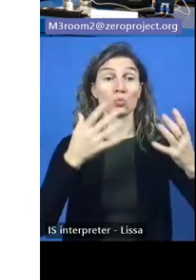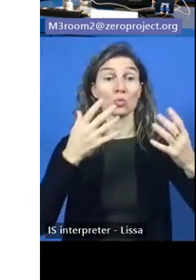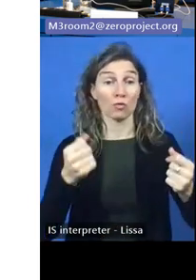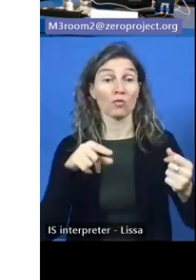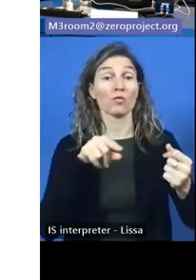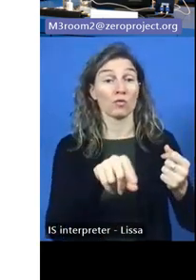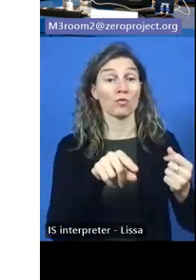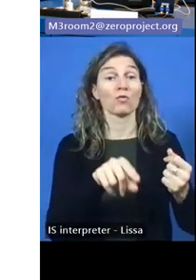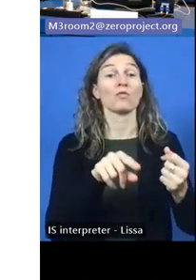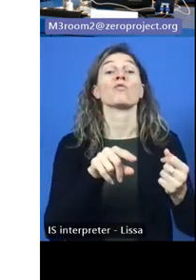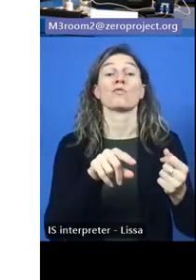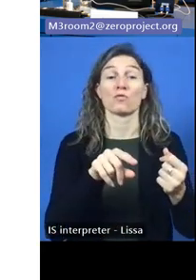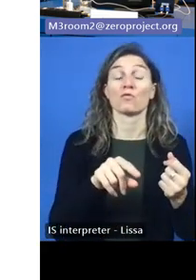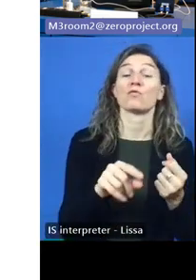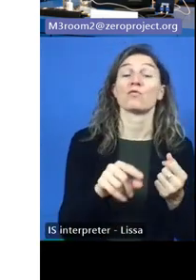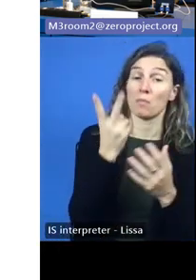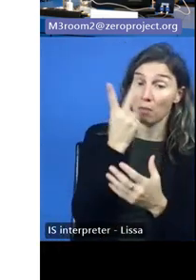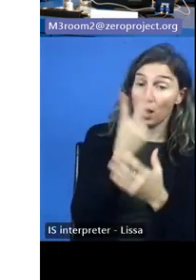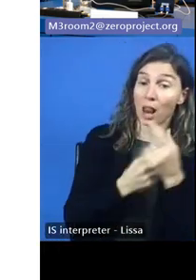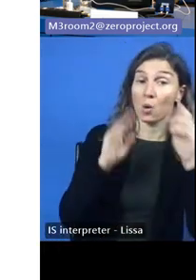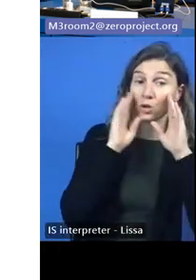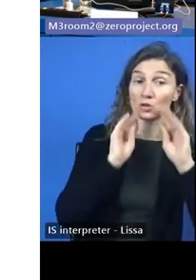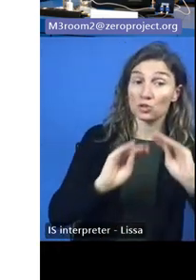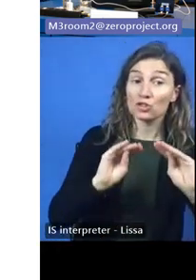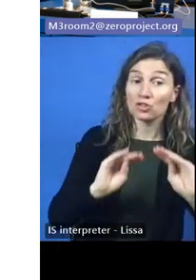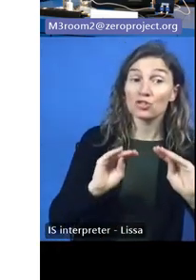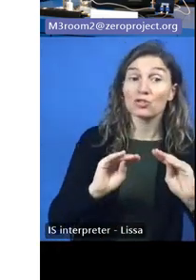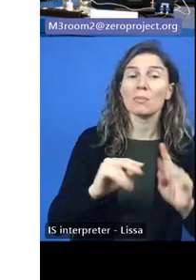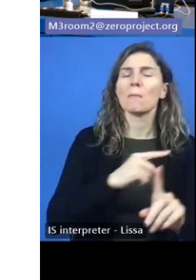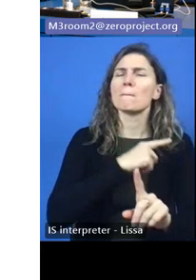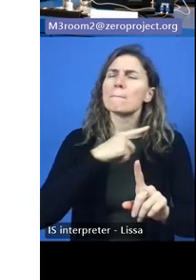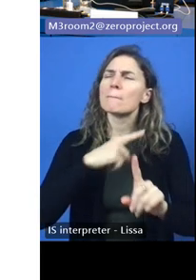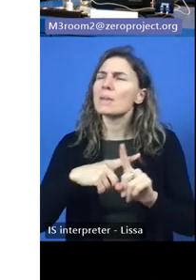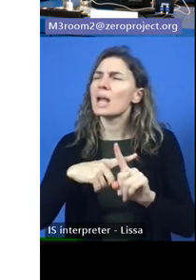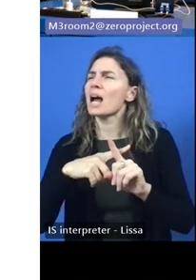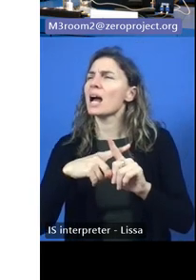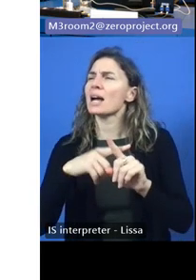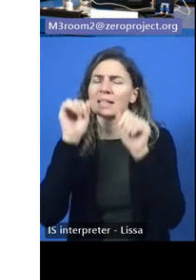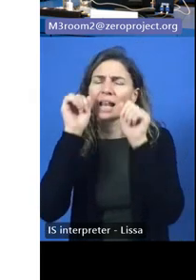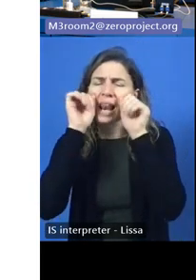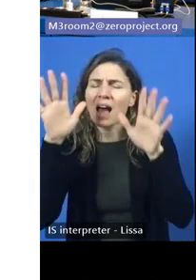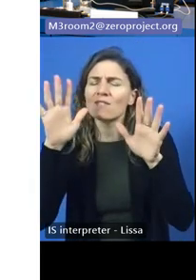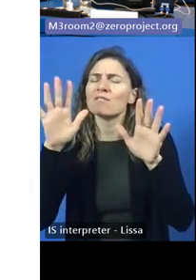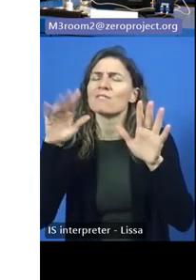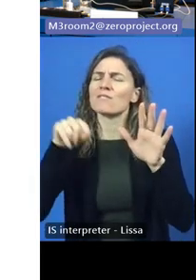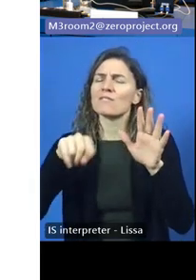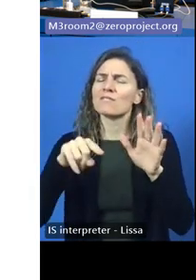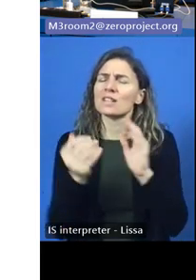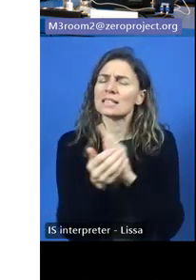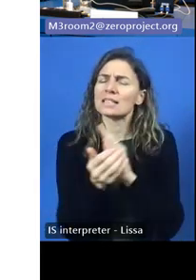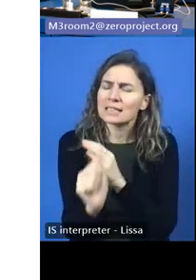they need to succeed in life. We also train more than 300 professionals in the last years to